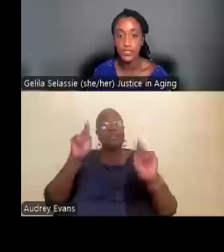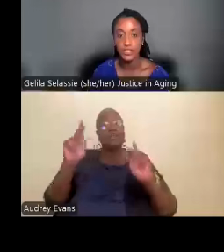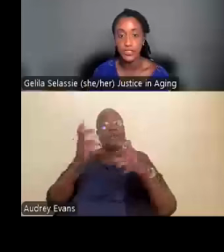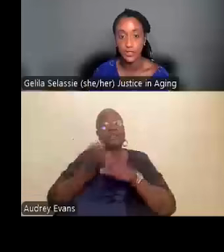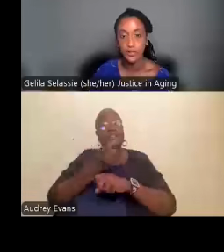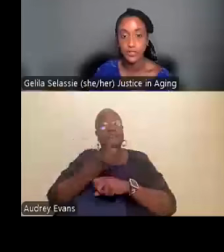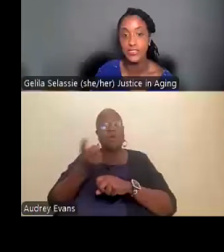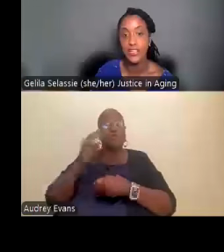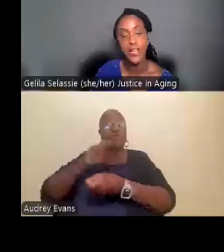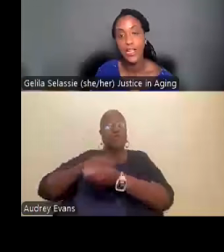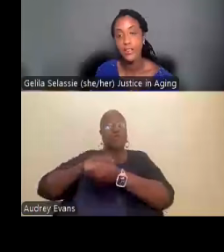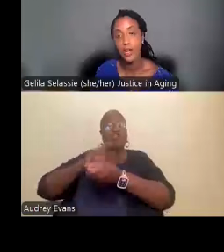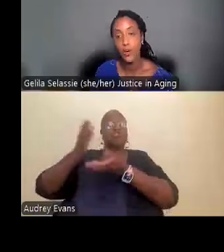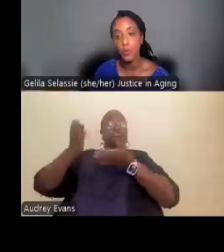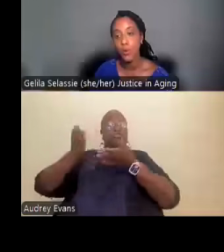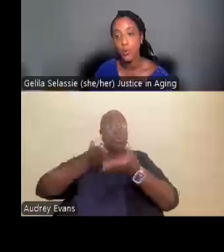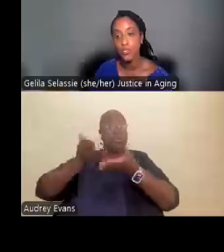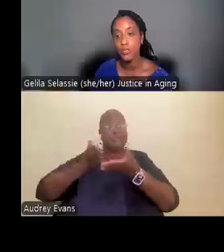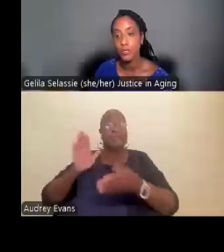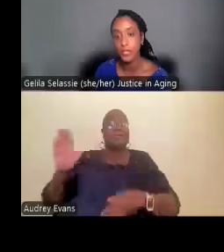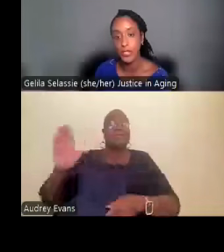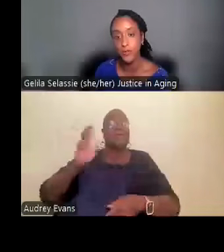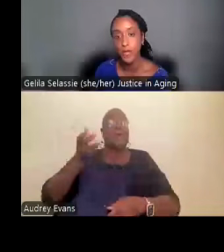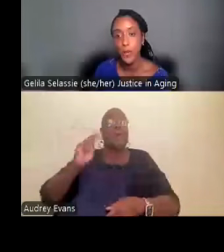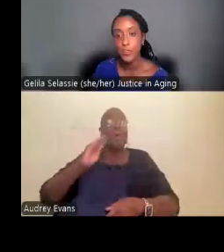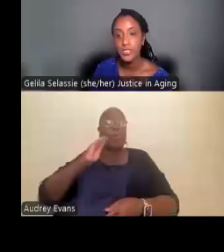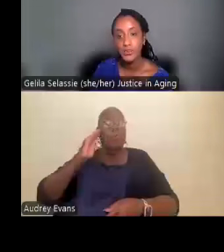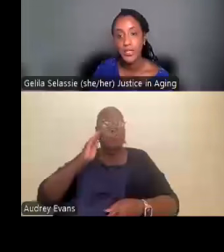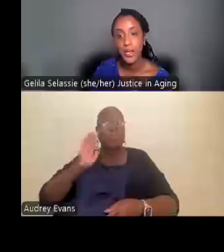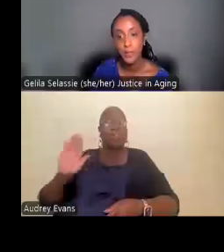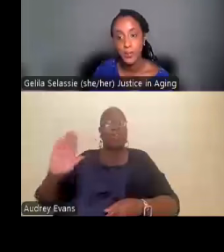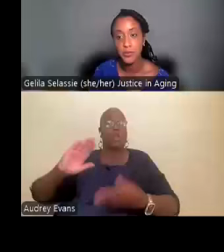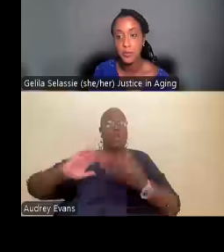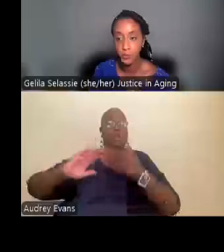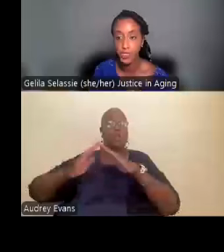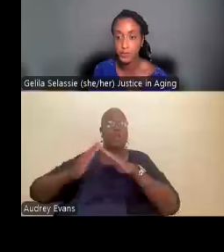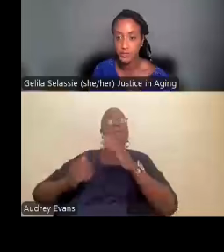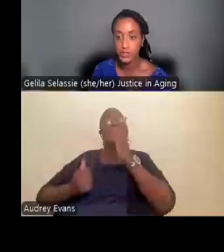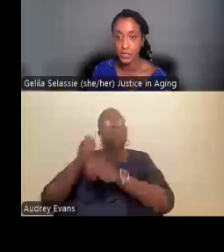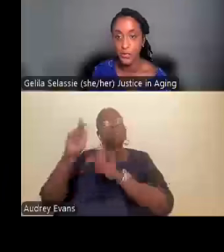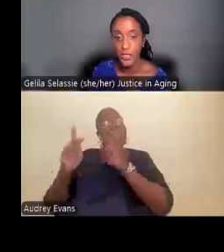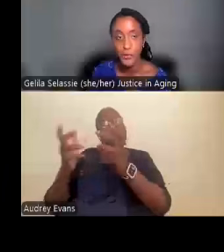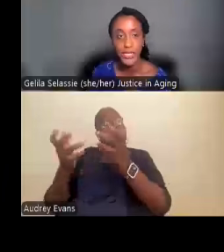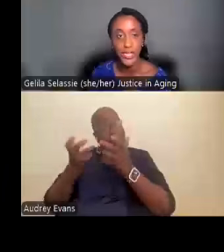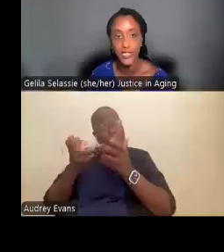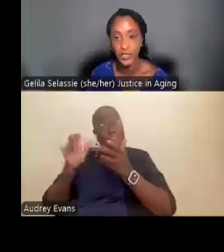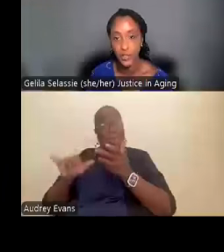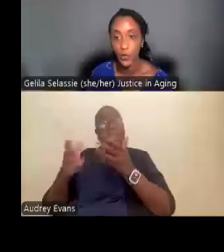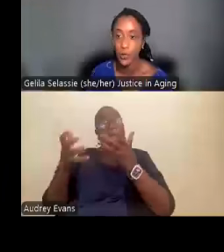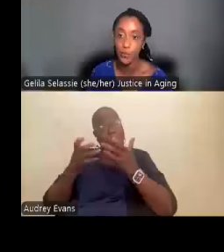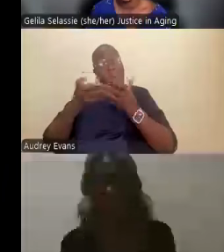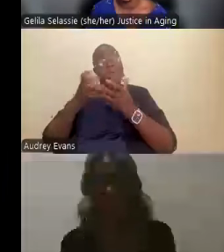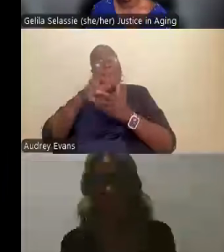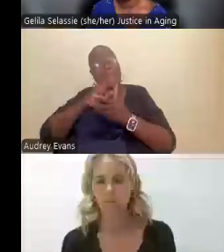nursing facility services in their own home and community, which is something that most people really want to do. They really want to age in